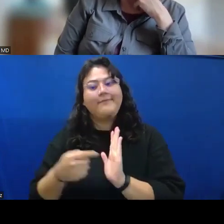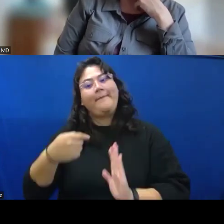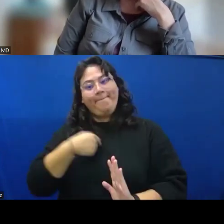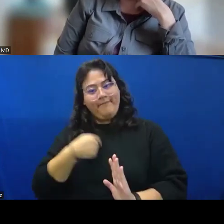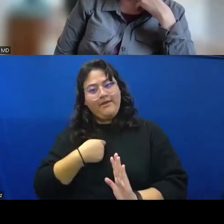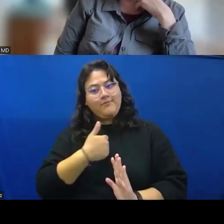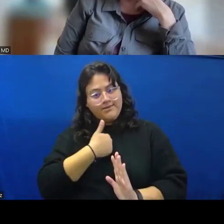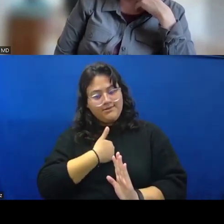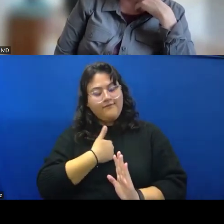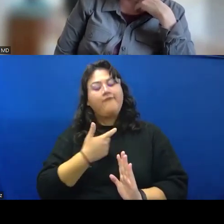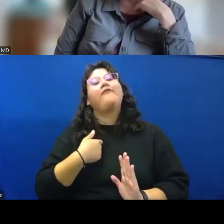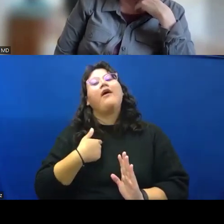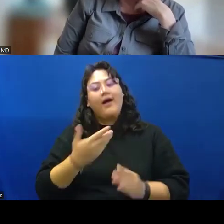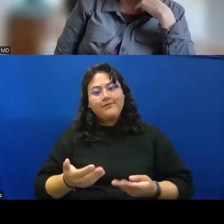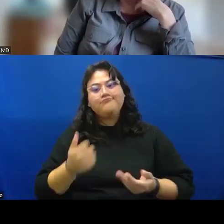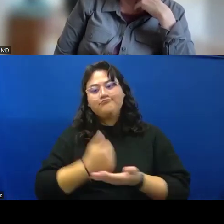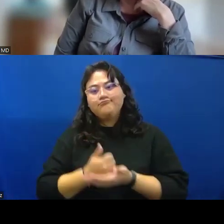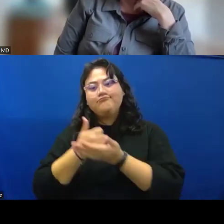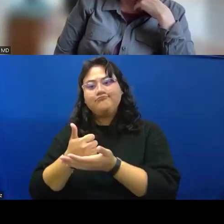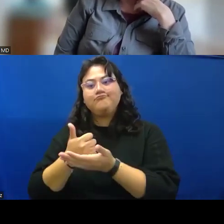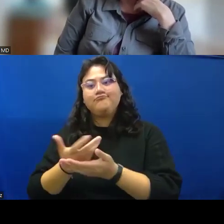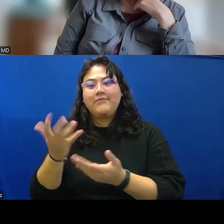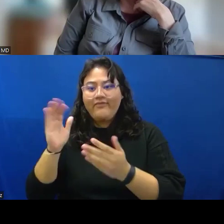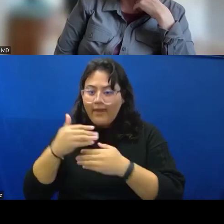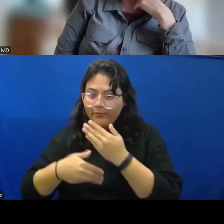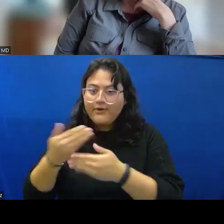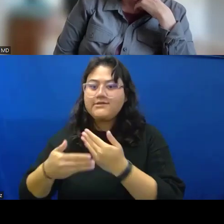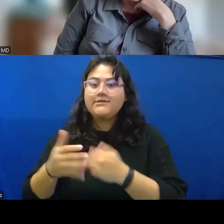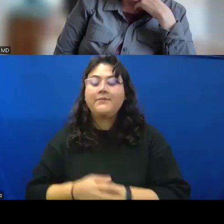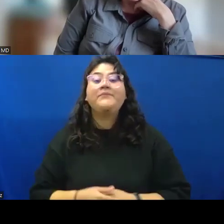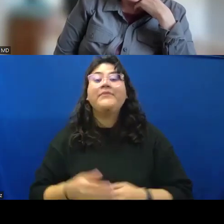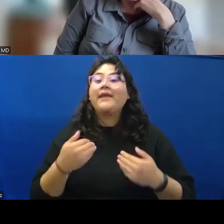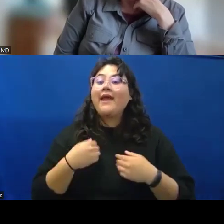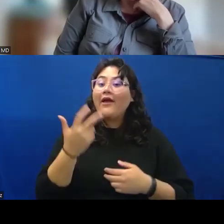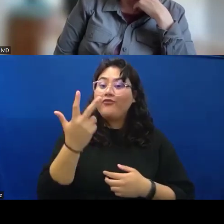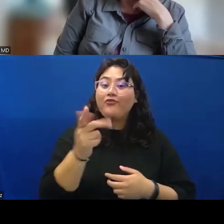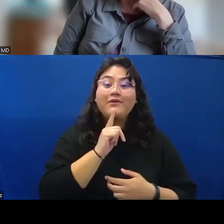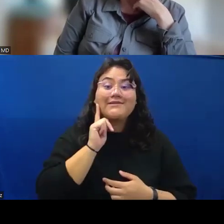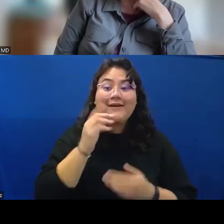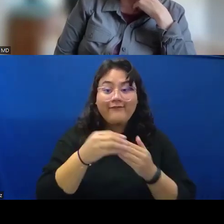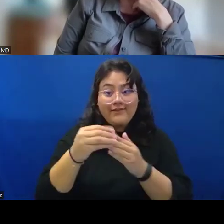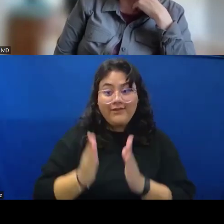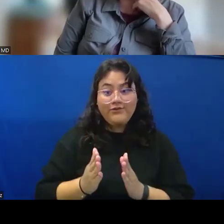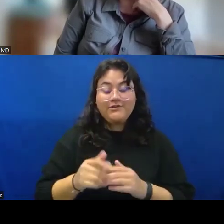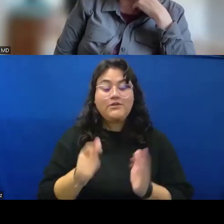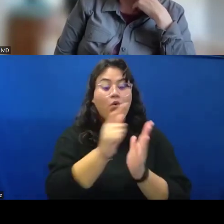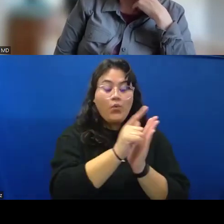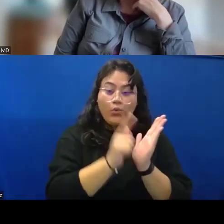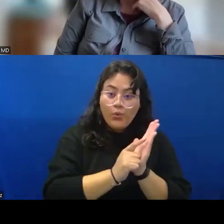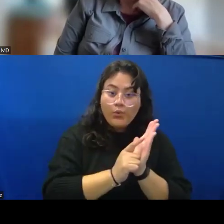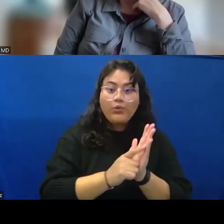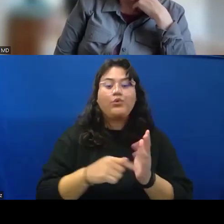And it also included 3 deaf leaders, a lawyer, a psychologist, and a parent